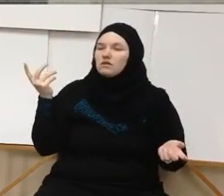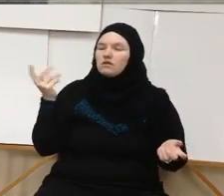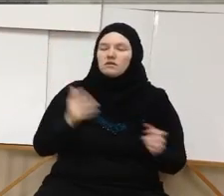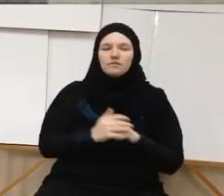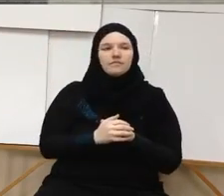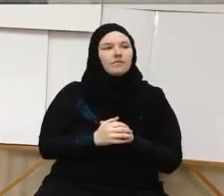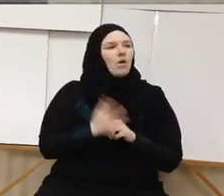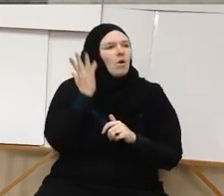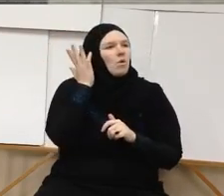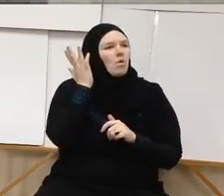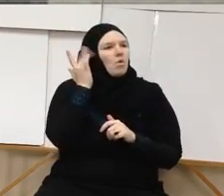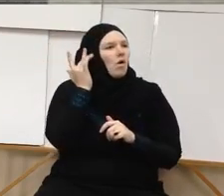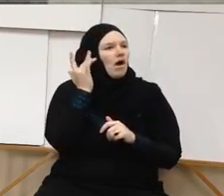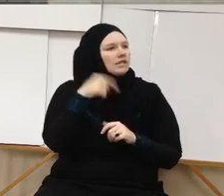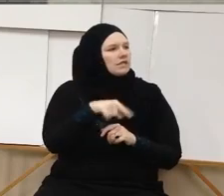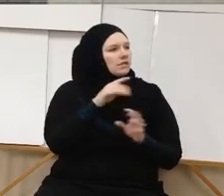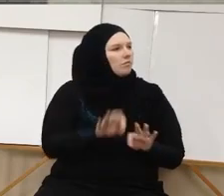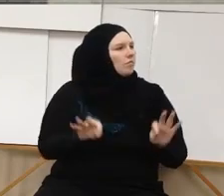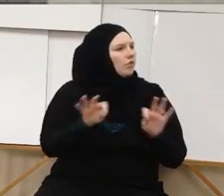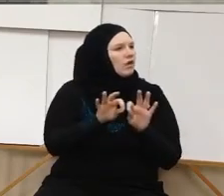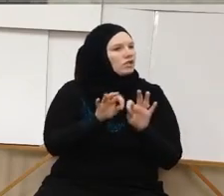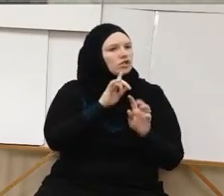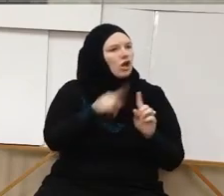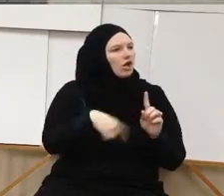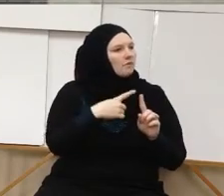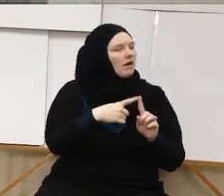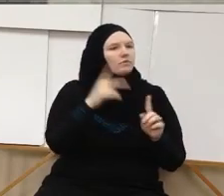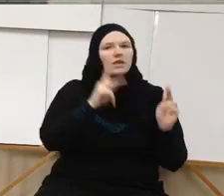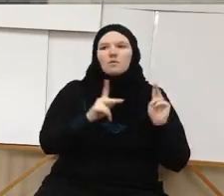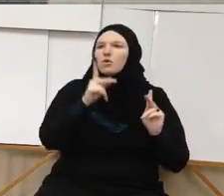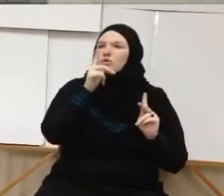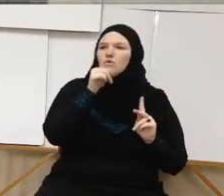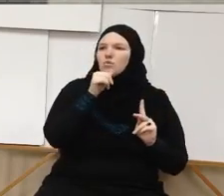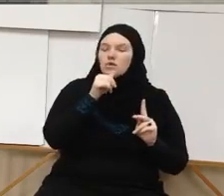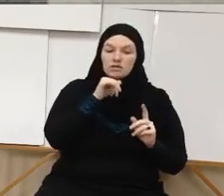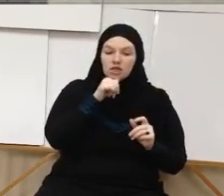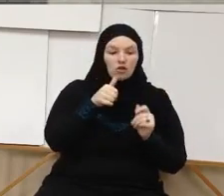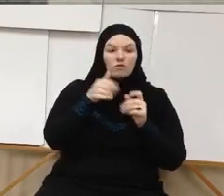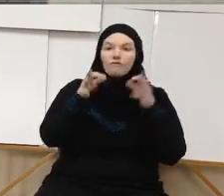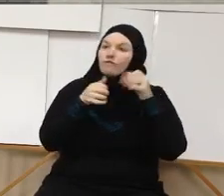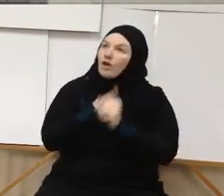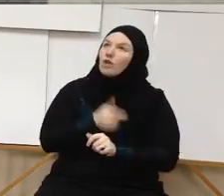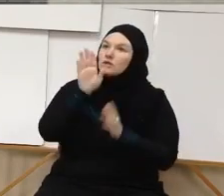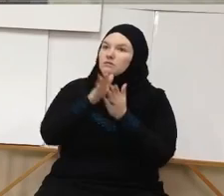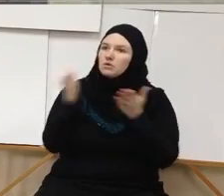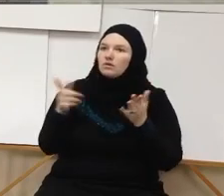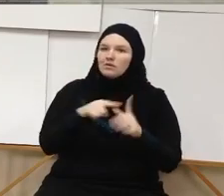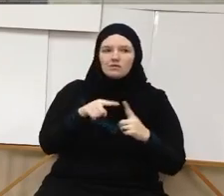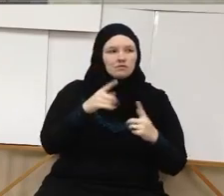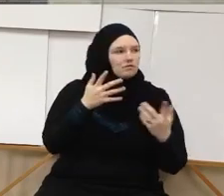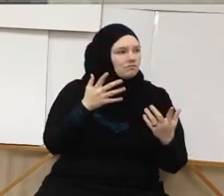judge, who he does not judge by the book is a kafir, a zalim, a fasiq? And then following